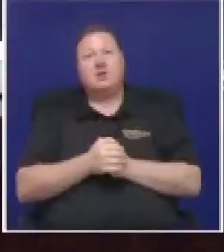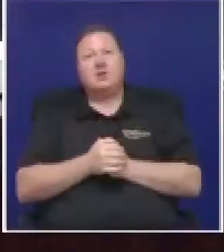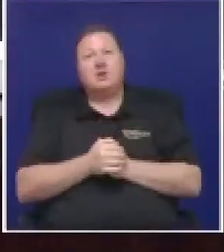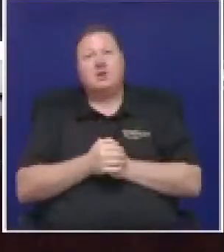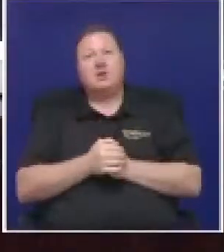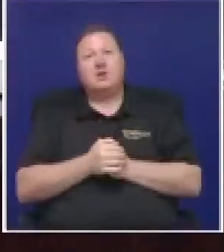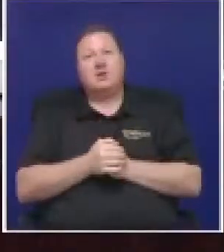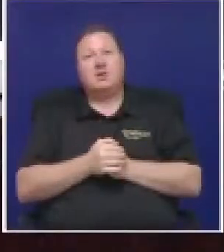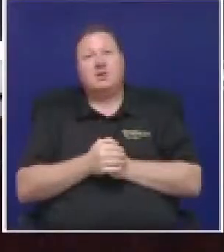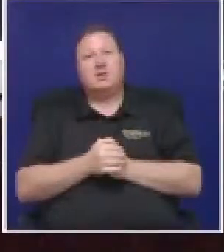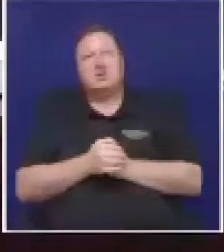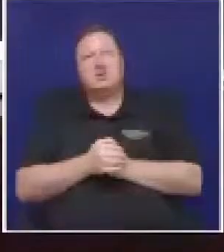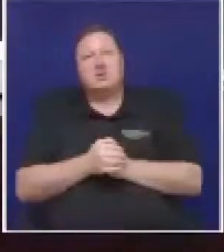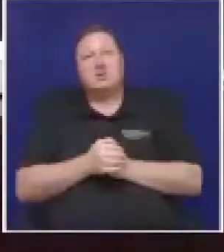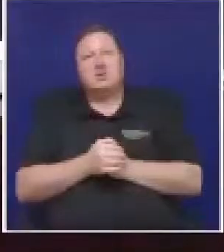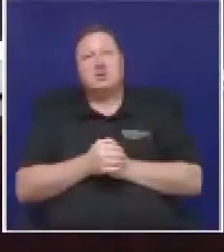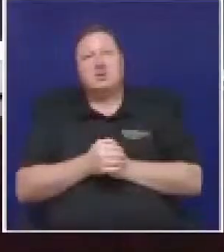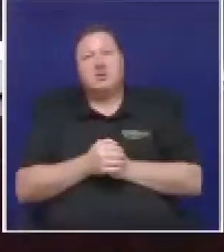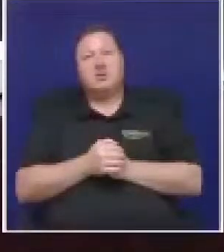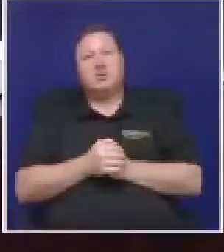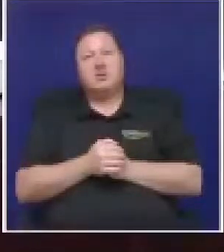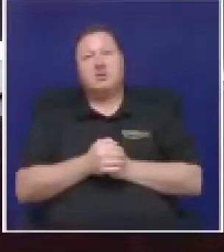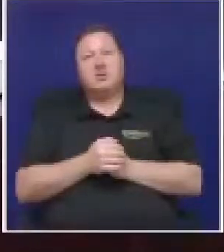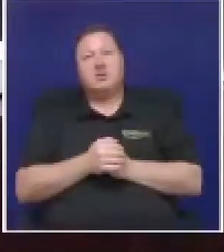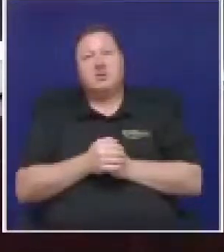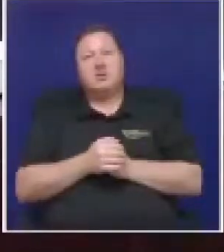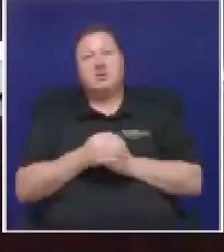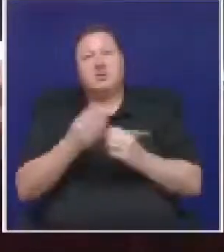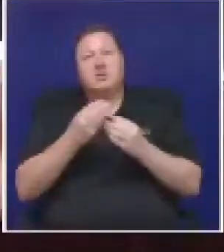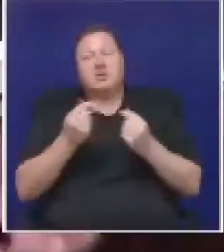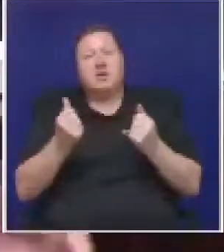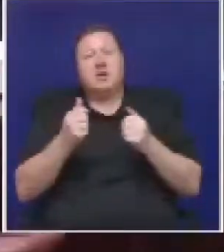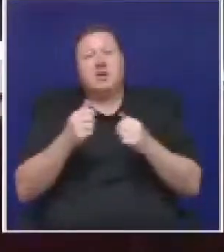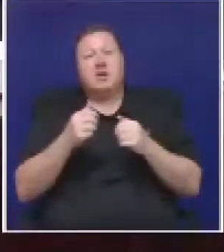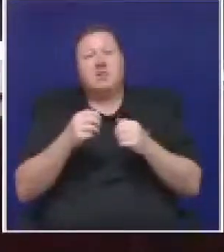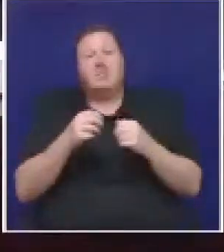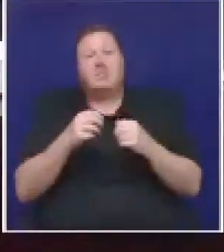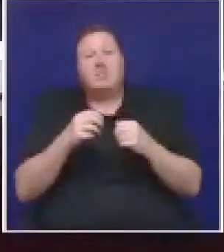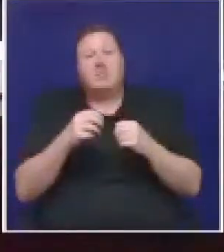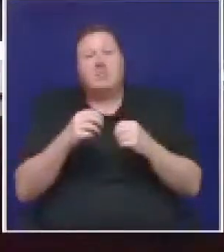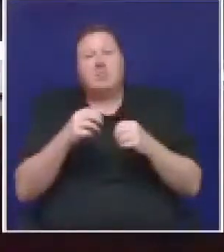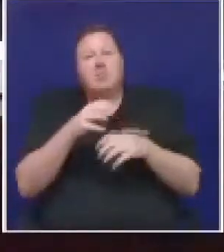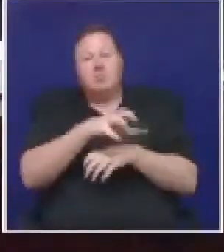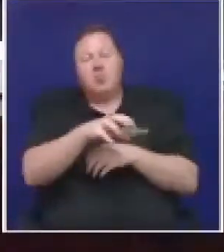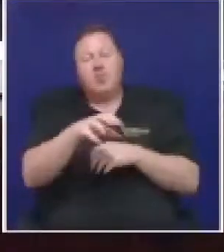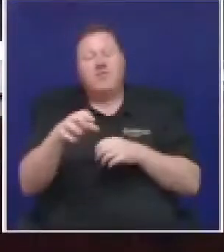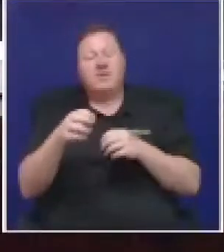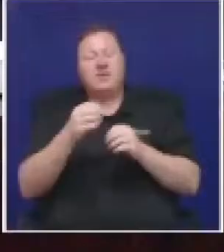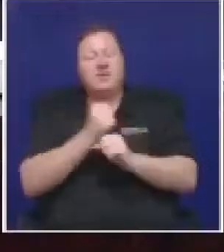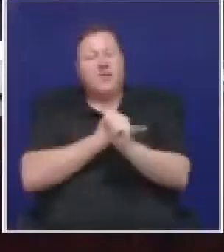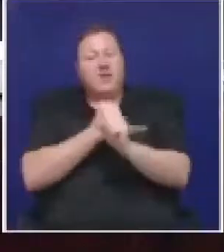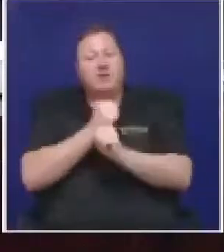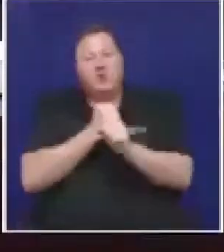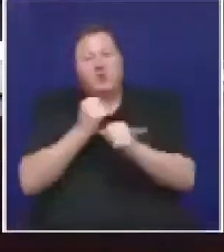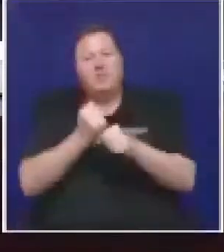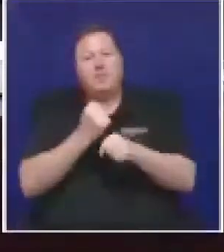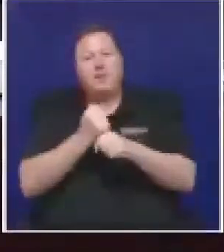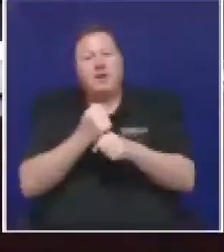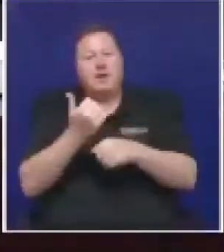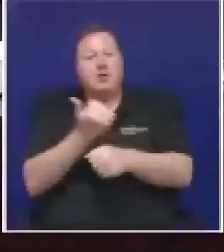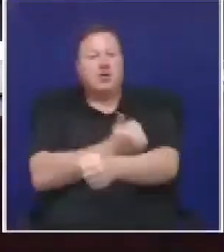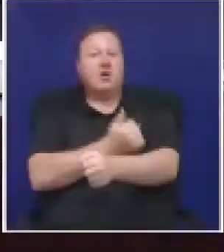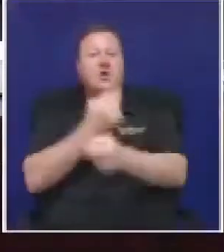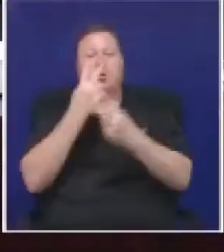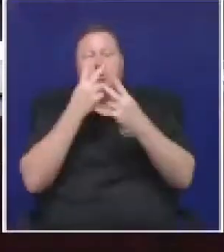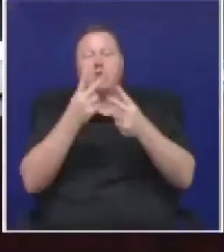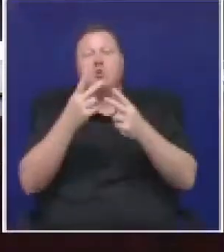the provinces where we're able to discover actual factories manufacturing drugs. So we're using